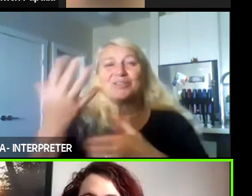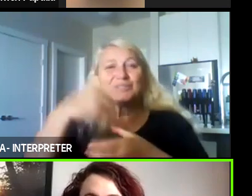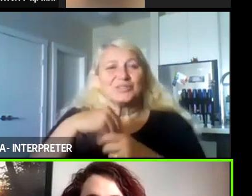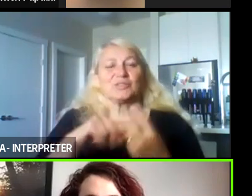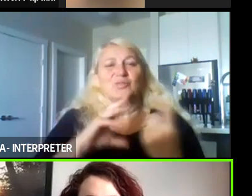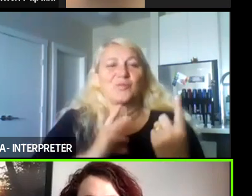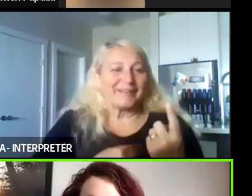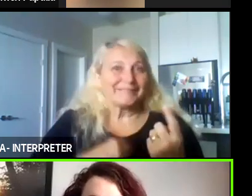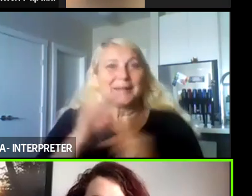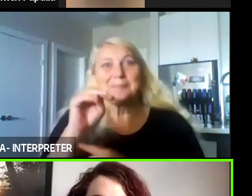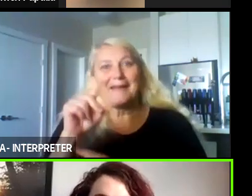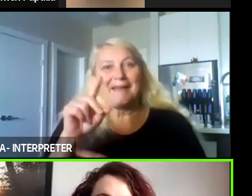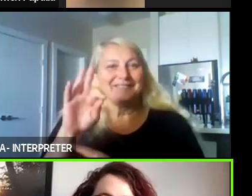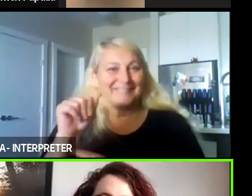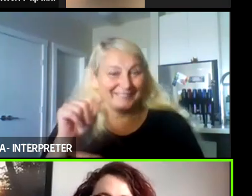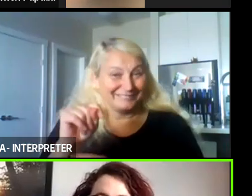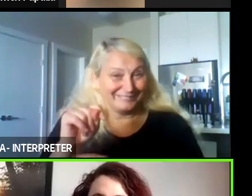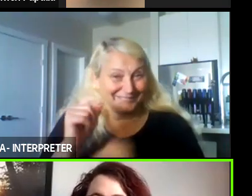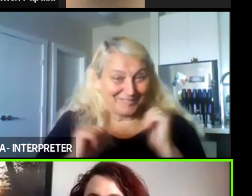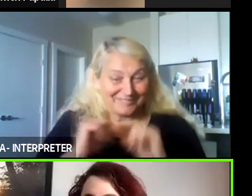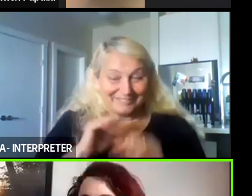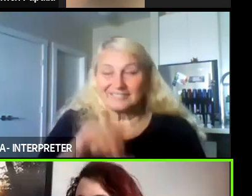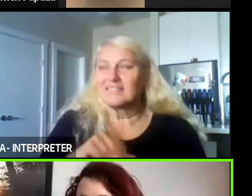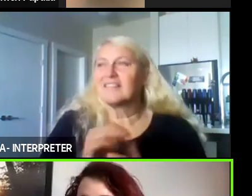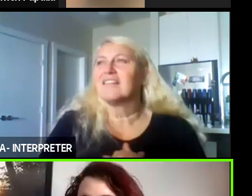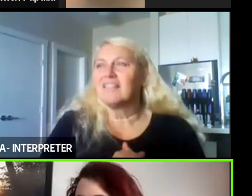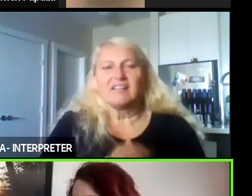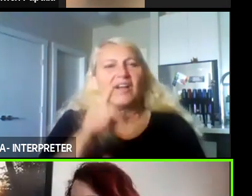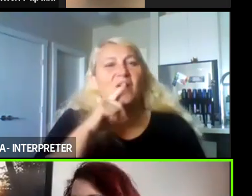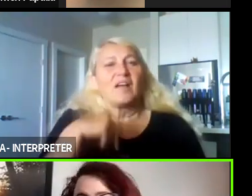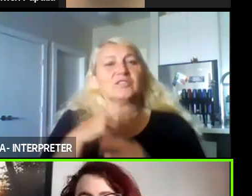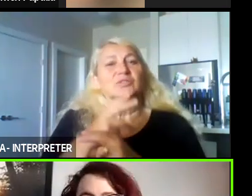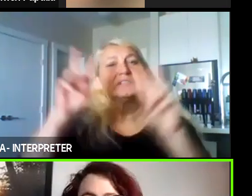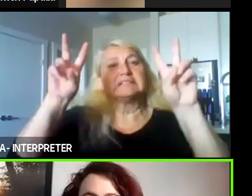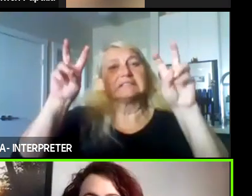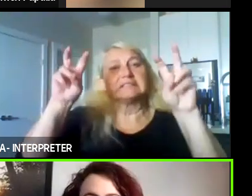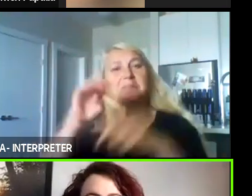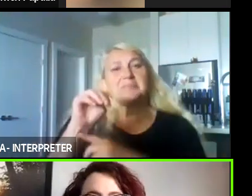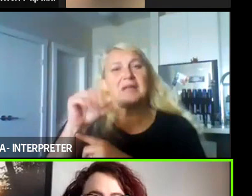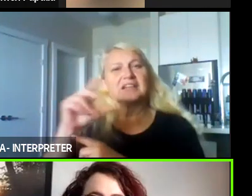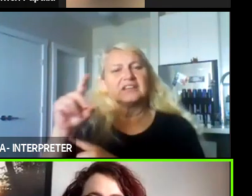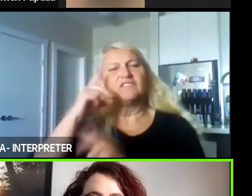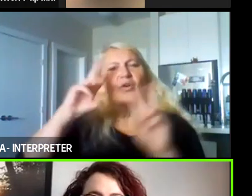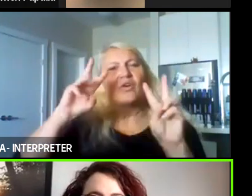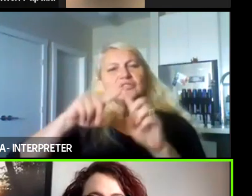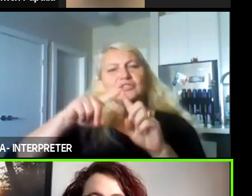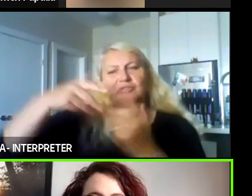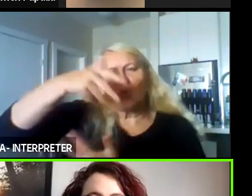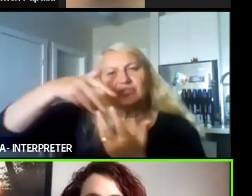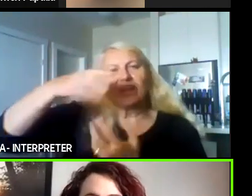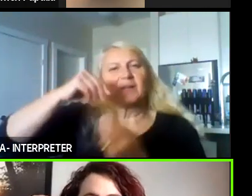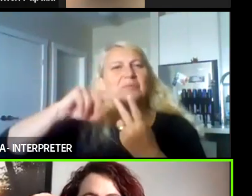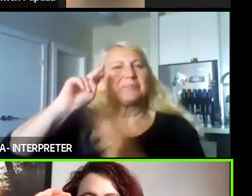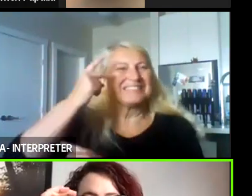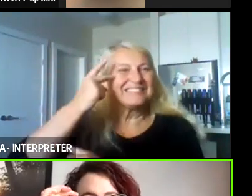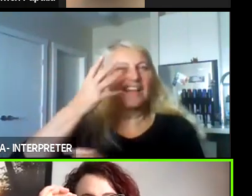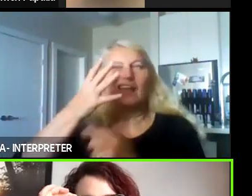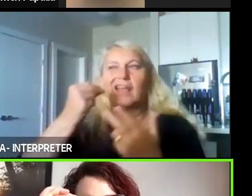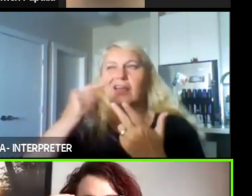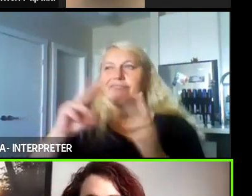mad fat performance. And I use MAD as an umbrella term for social and political and critical